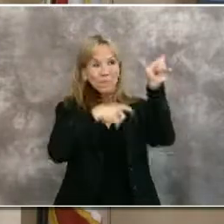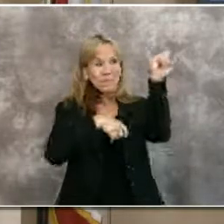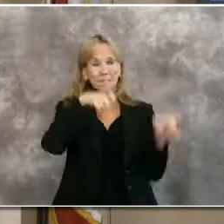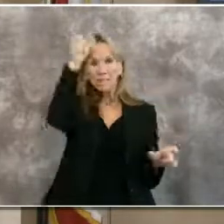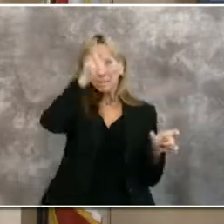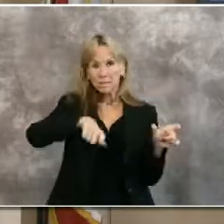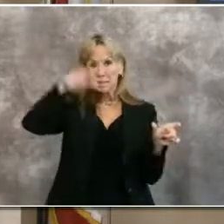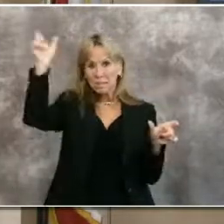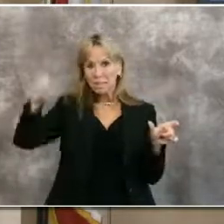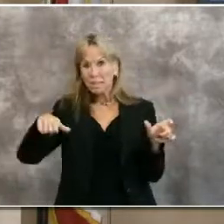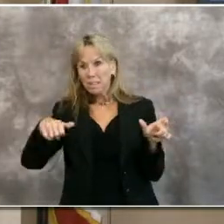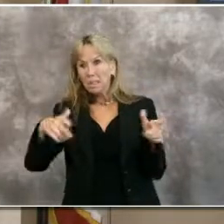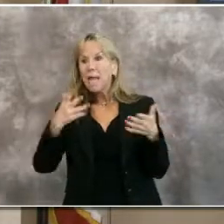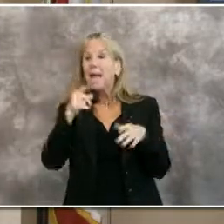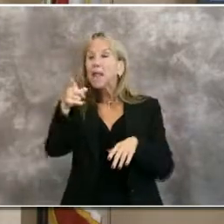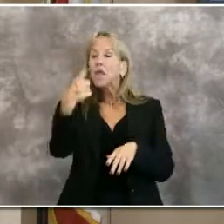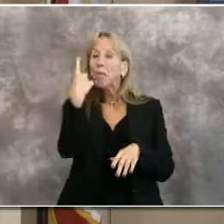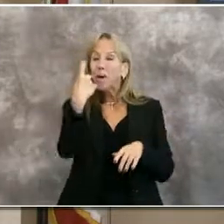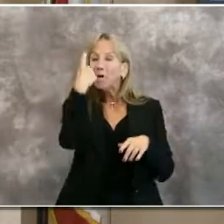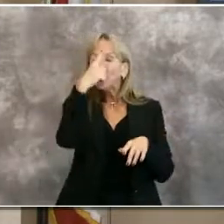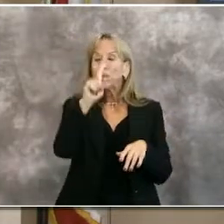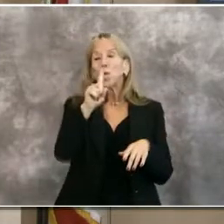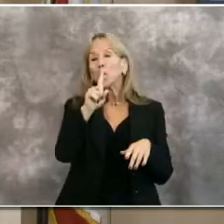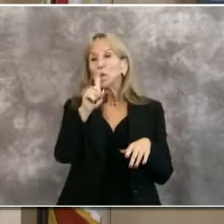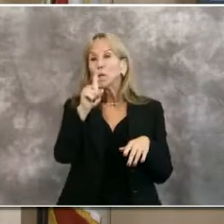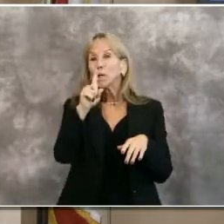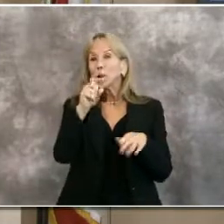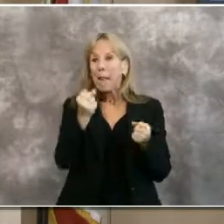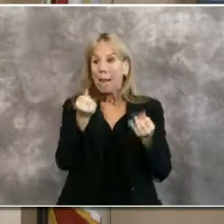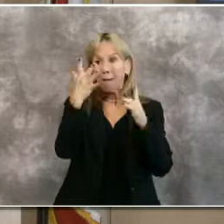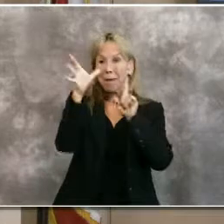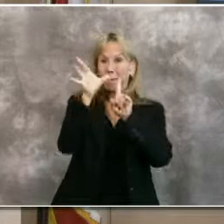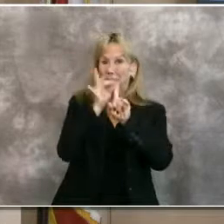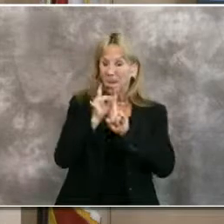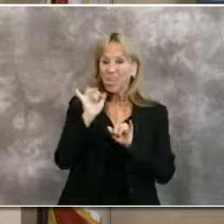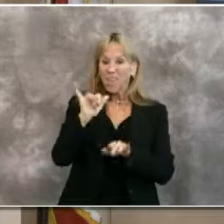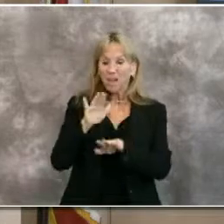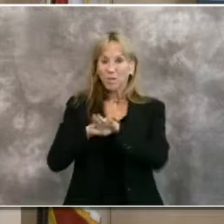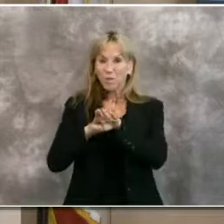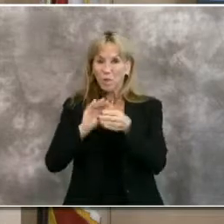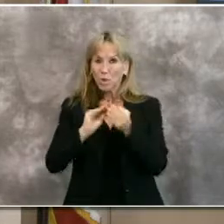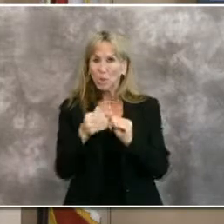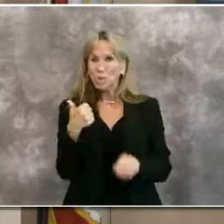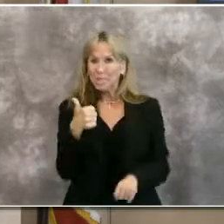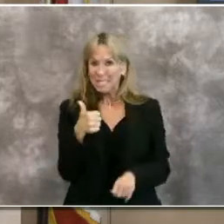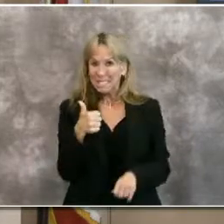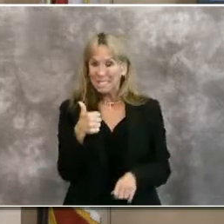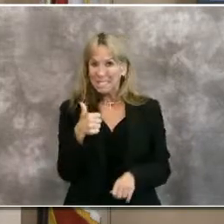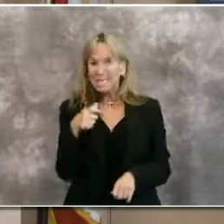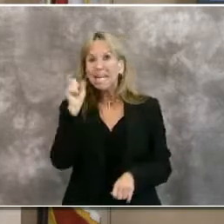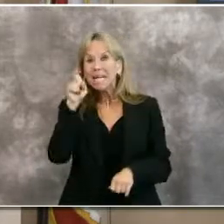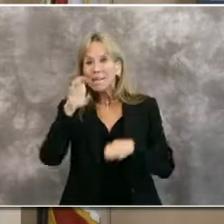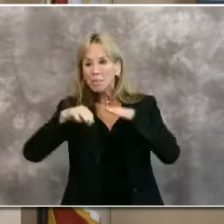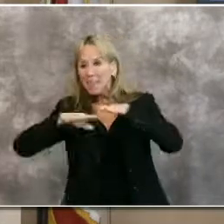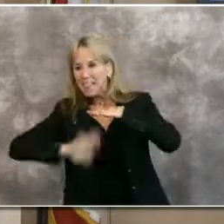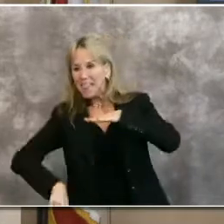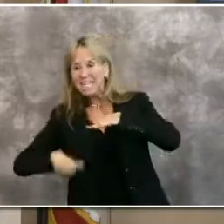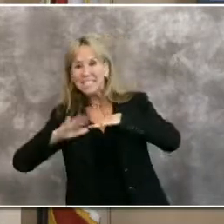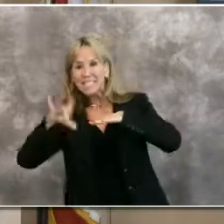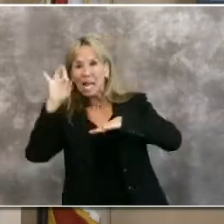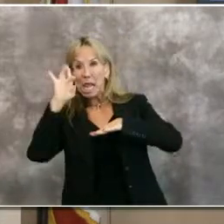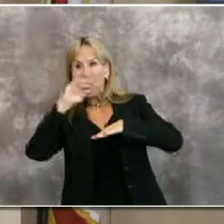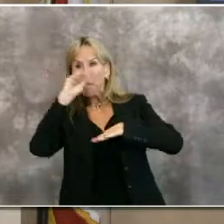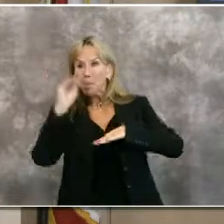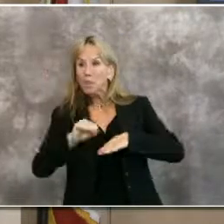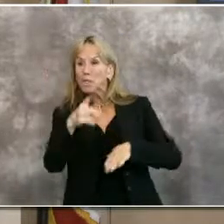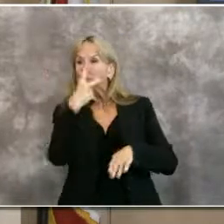triggers. It is number 10, trigger number 10, and we want that to be less than 8%. So you see